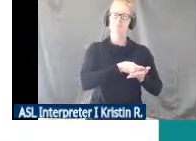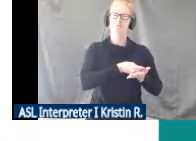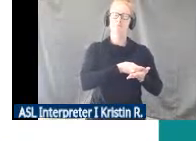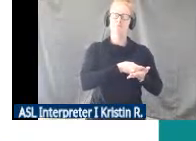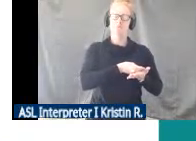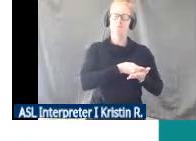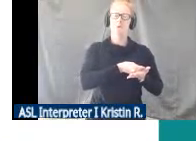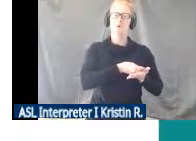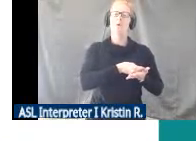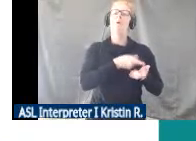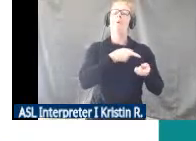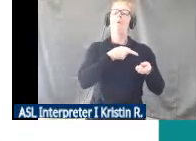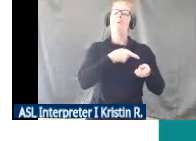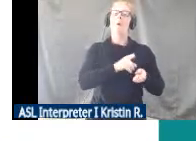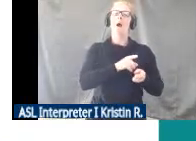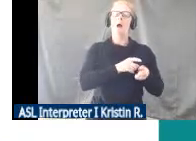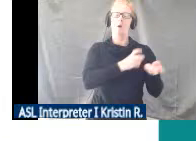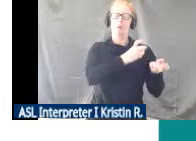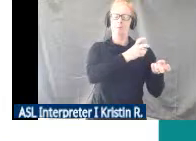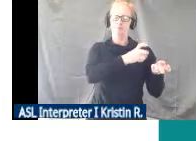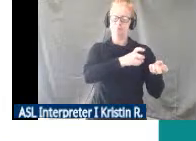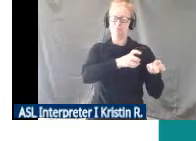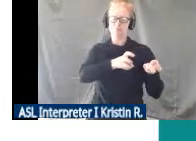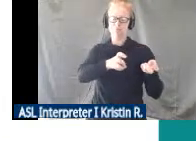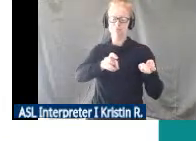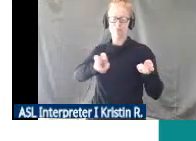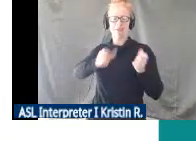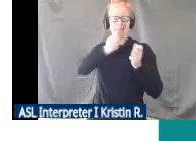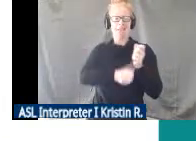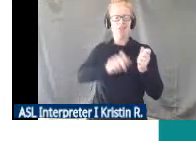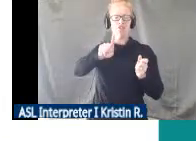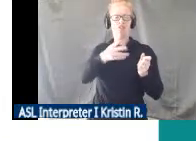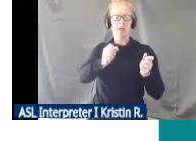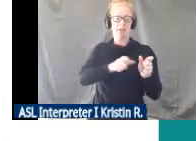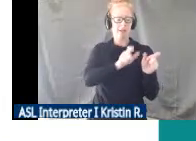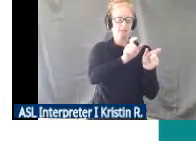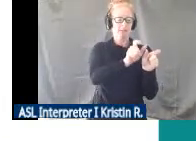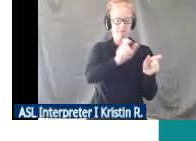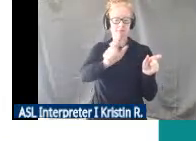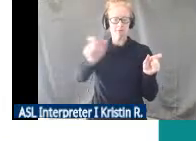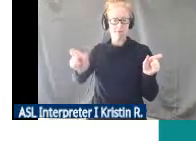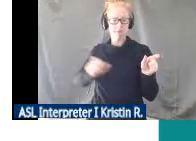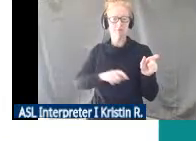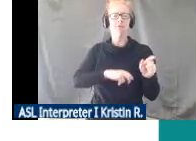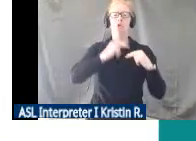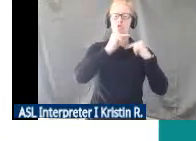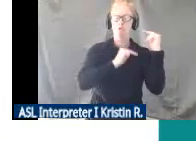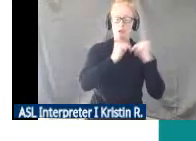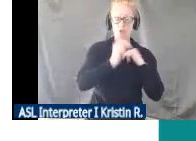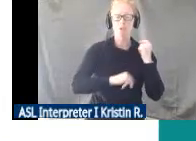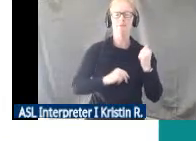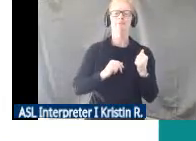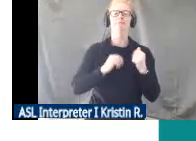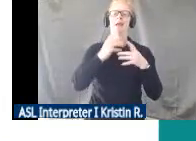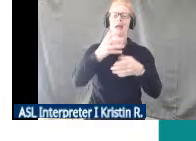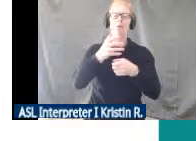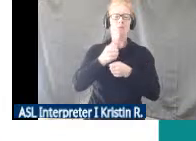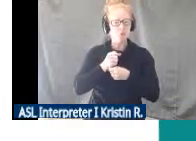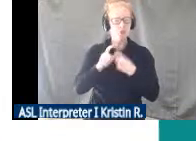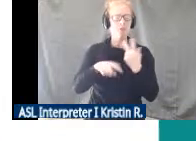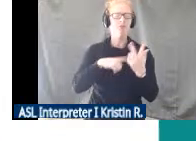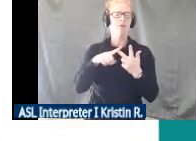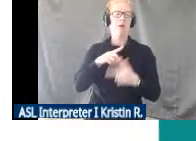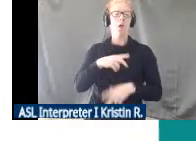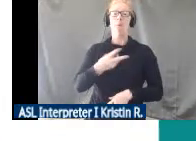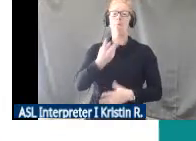transition into future phases of the program, such as construction or right-of-way acquisition. Those two grants